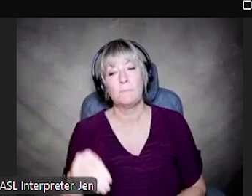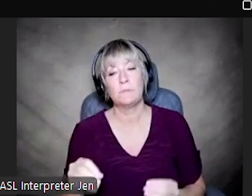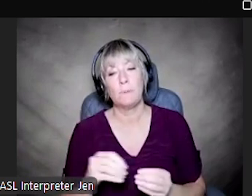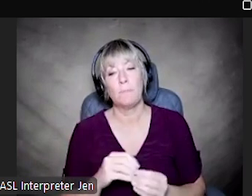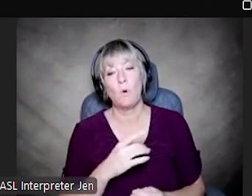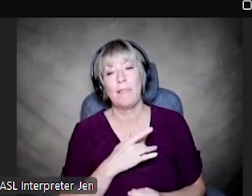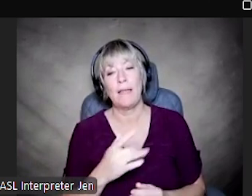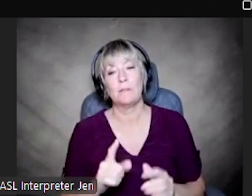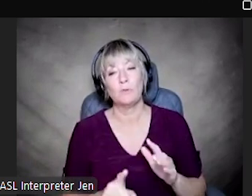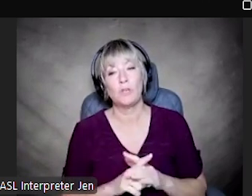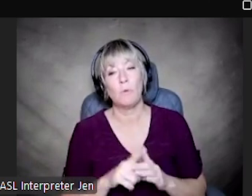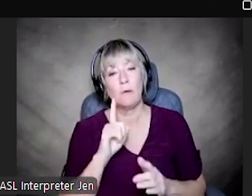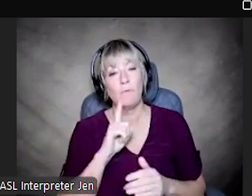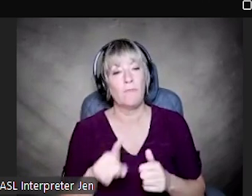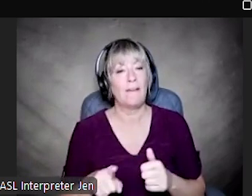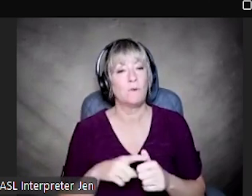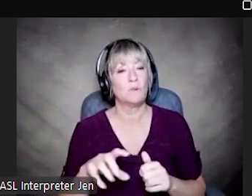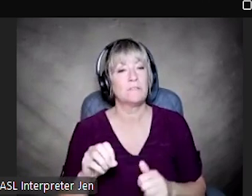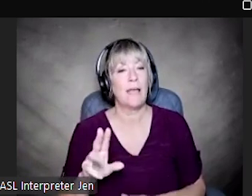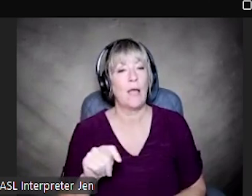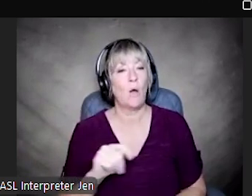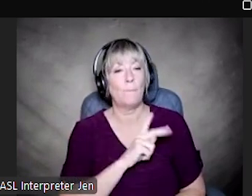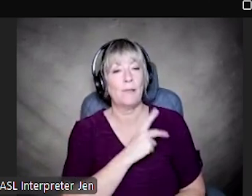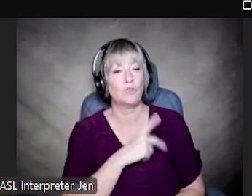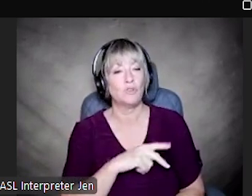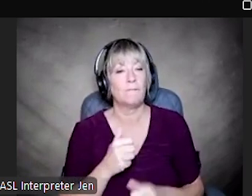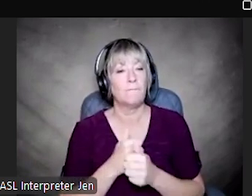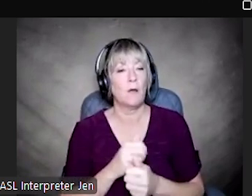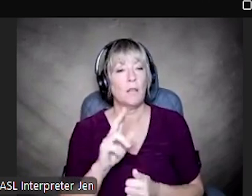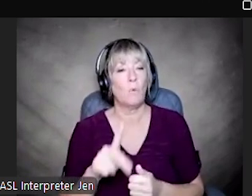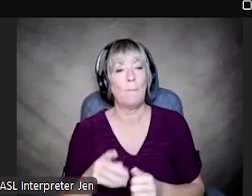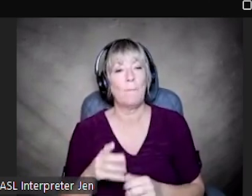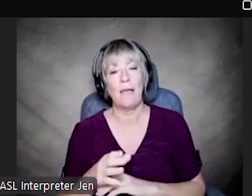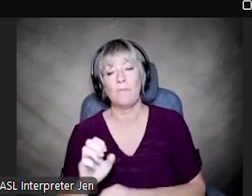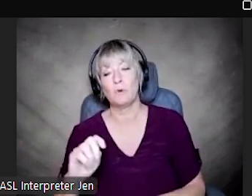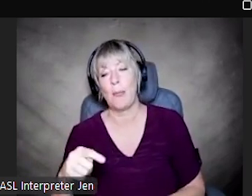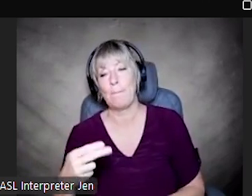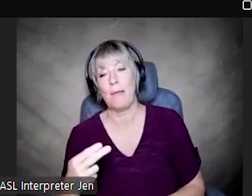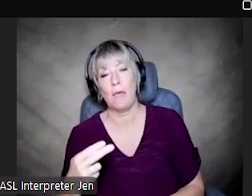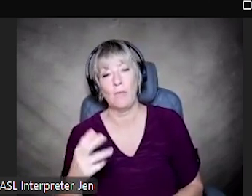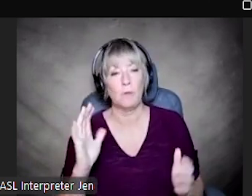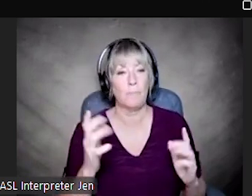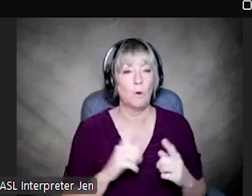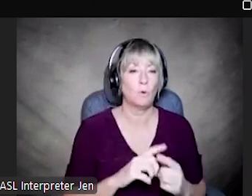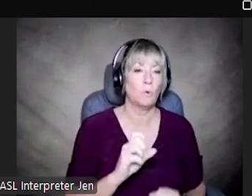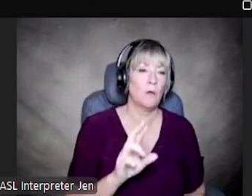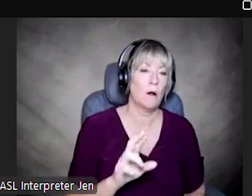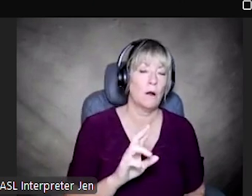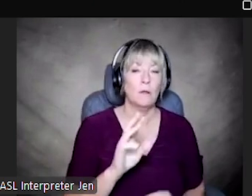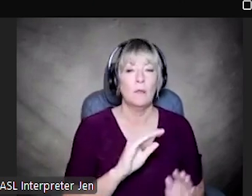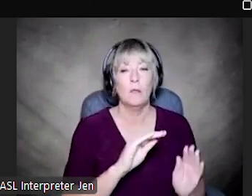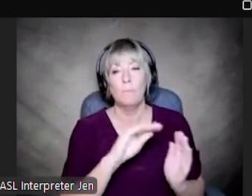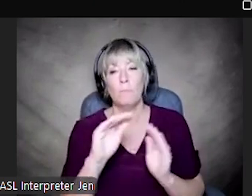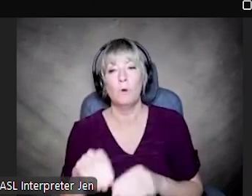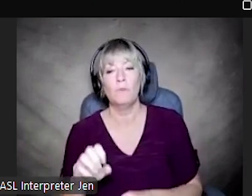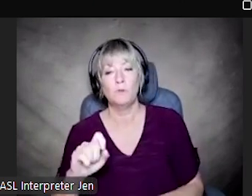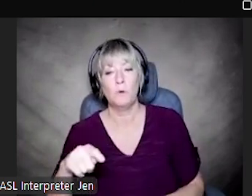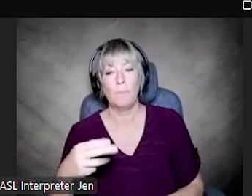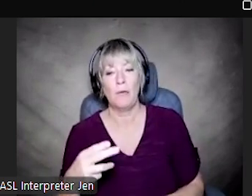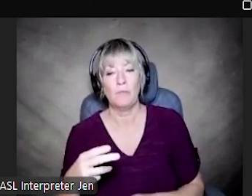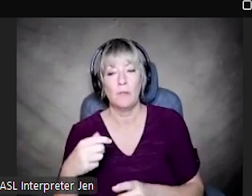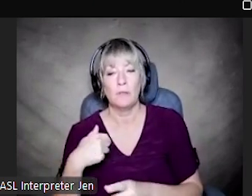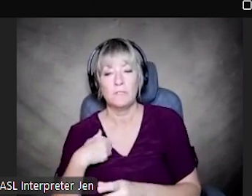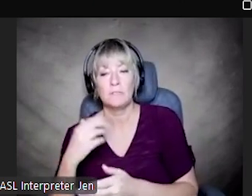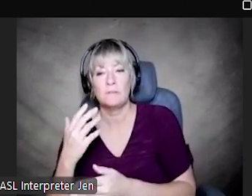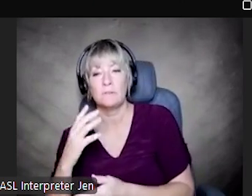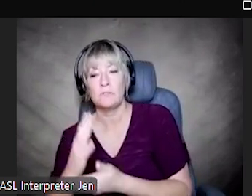to show up for their first outpatient follow-up after empath than an inpatient discharge. moving people to empath opens beds Thank into you, Dr. ER for